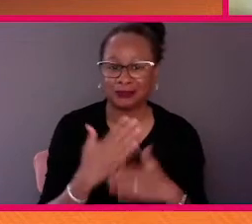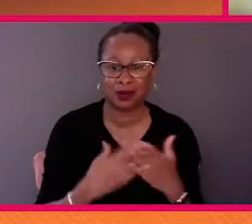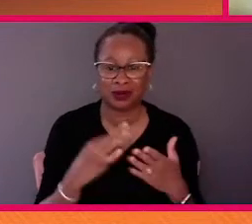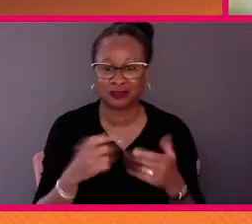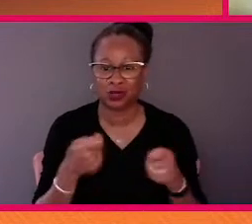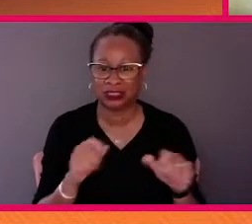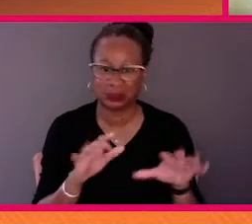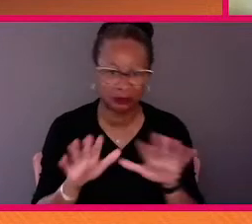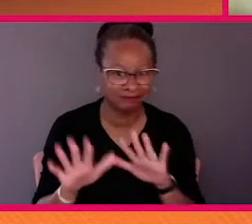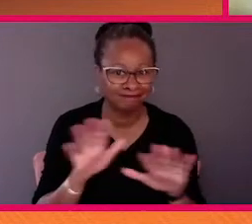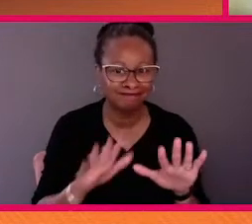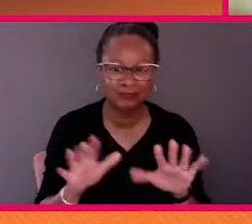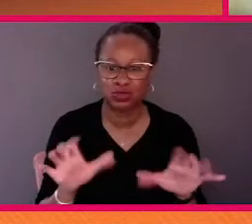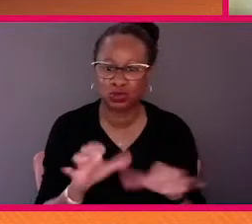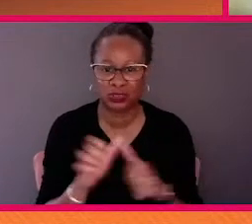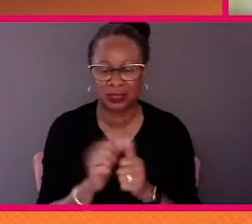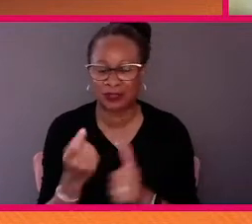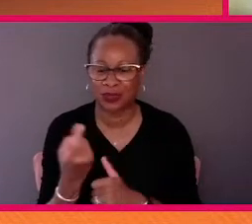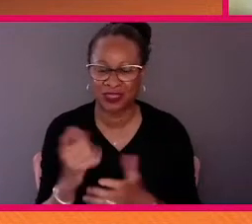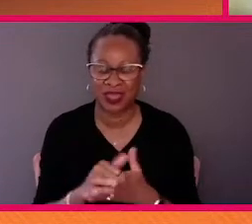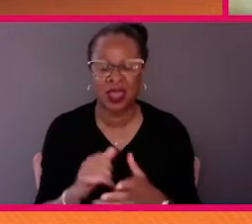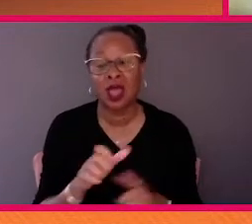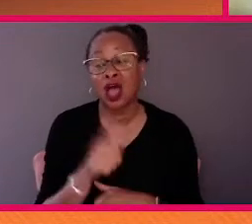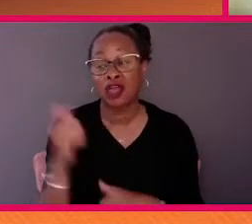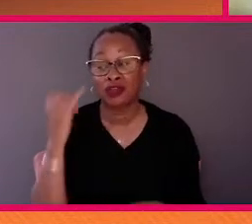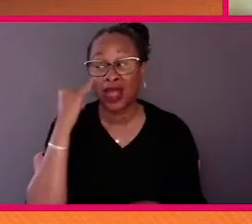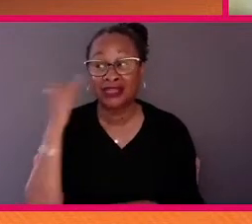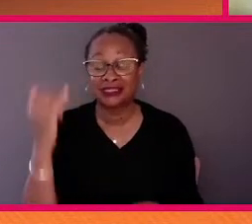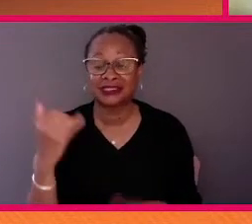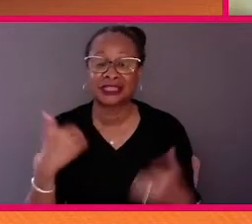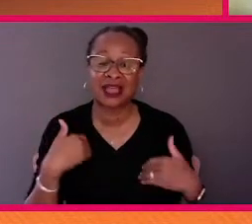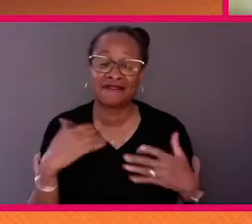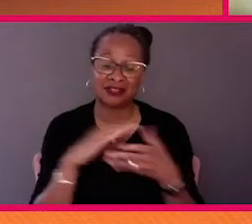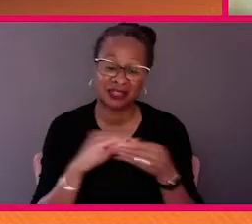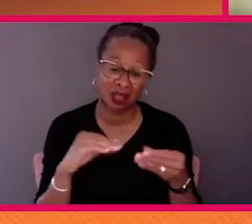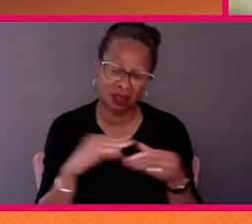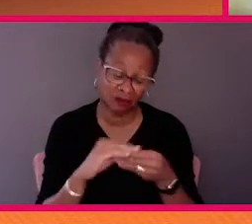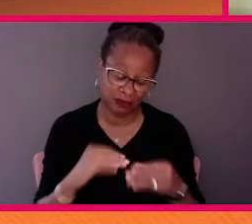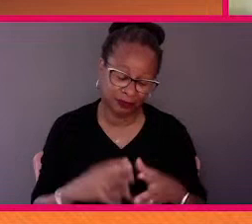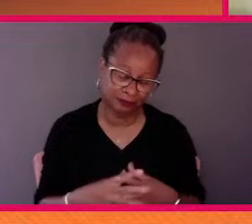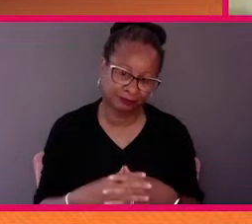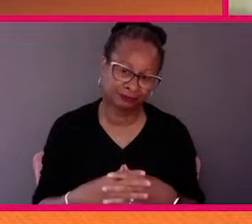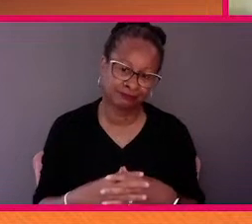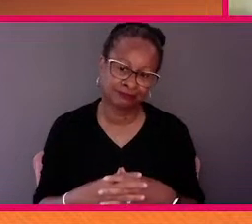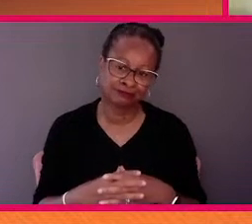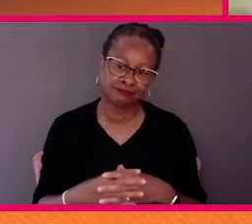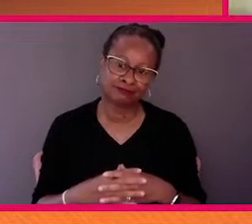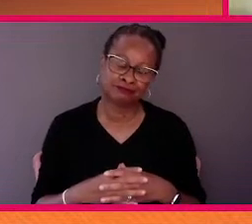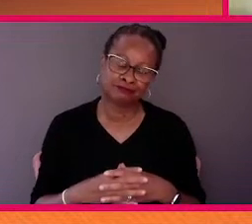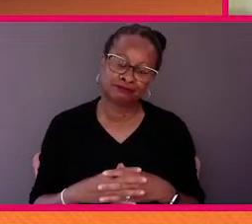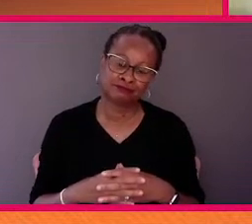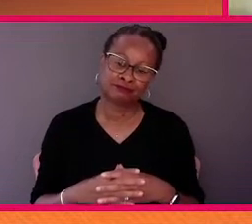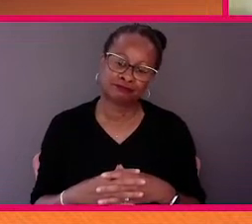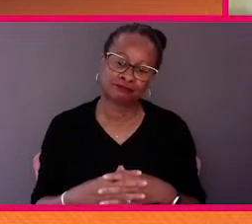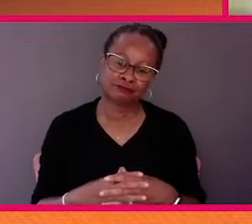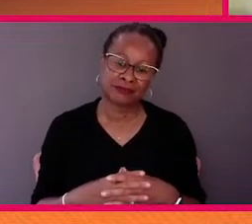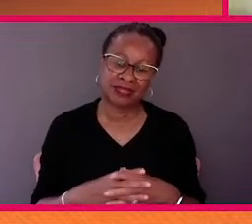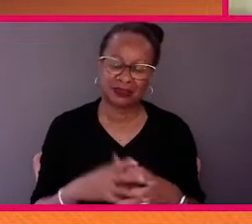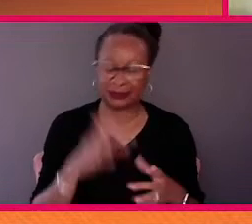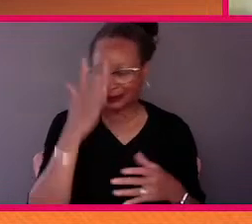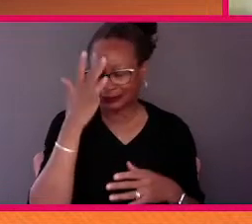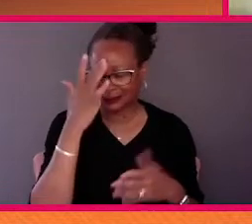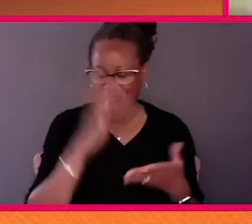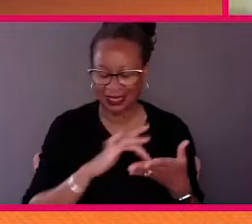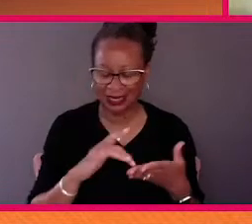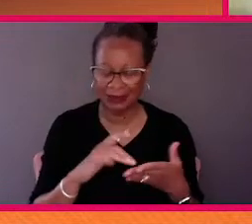other kind of ambitious ideas, there's a novel, this writer, I'm blanking on the writer's name, but the novel is called No No